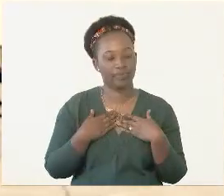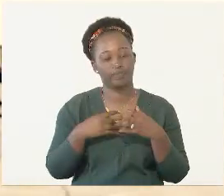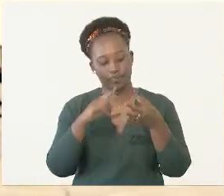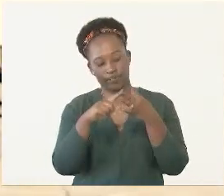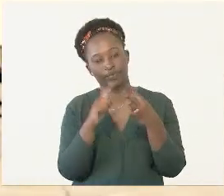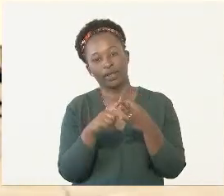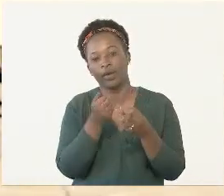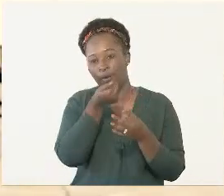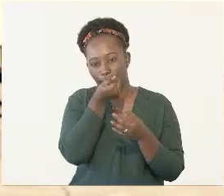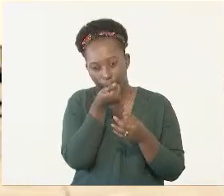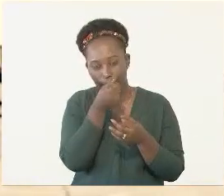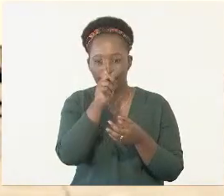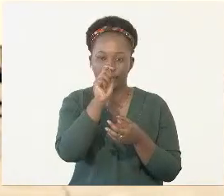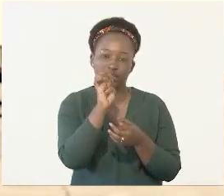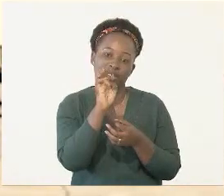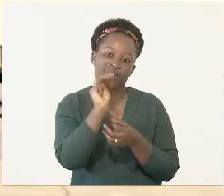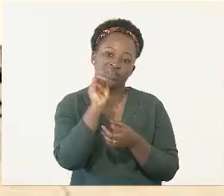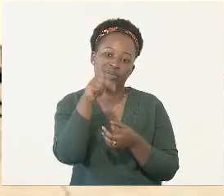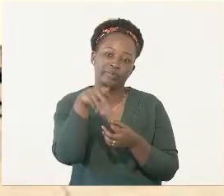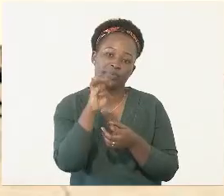the temperature.